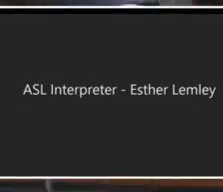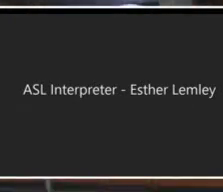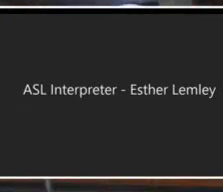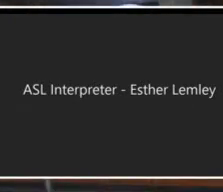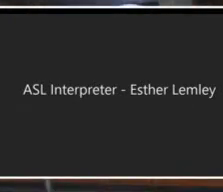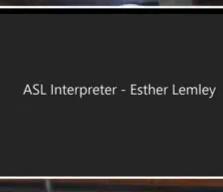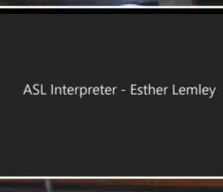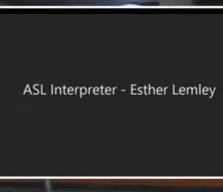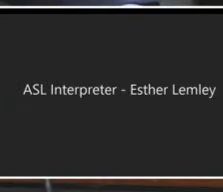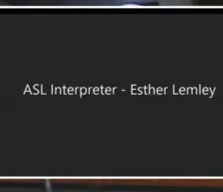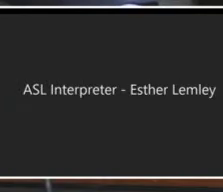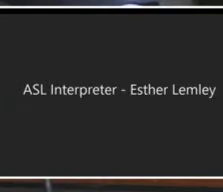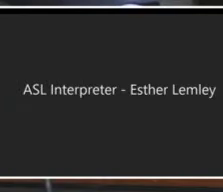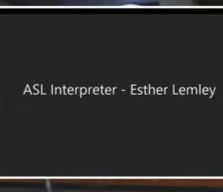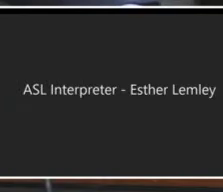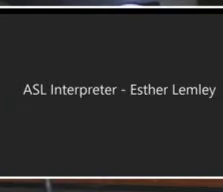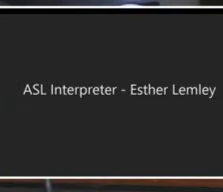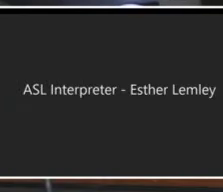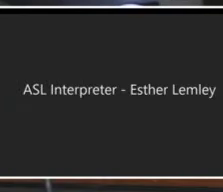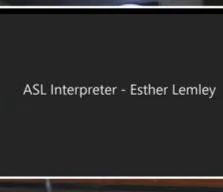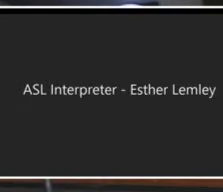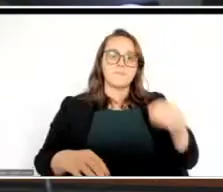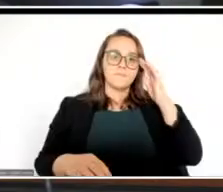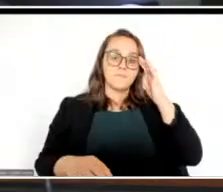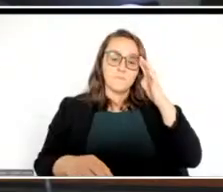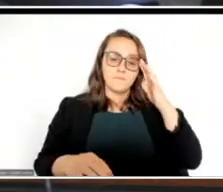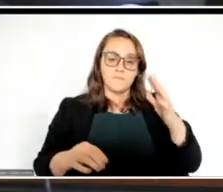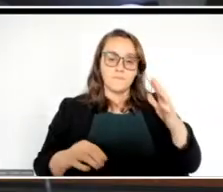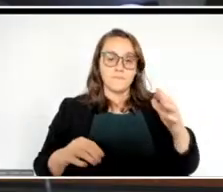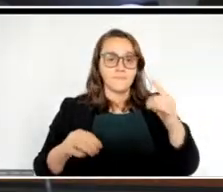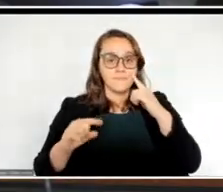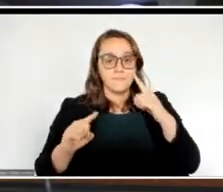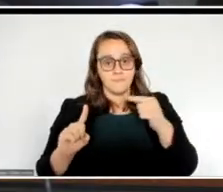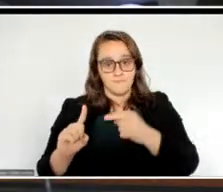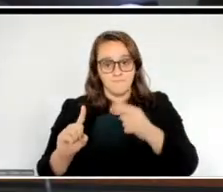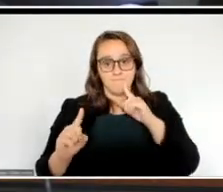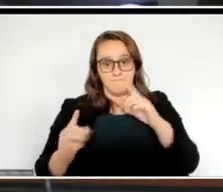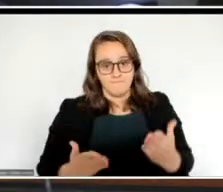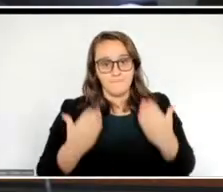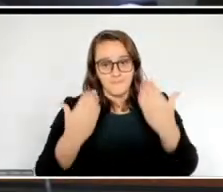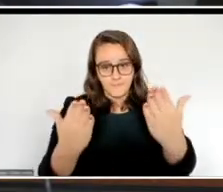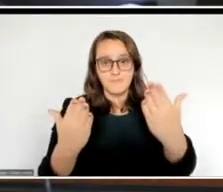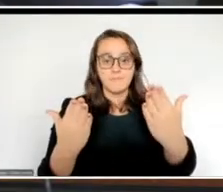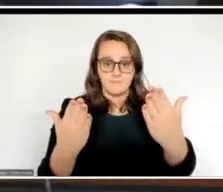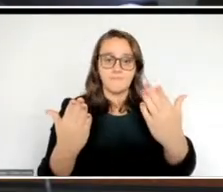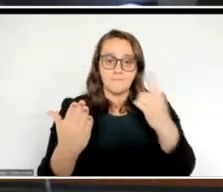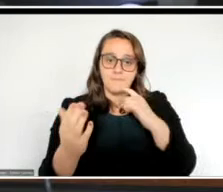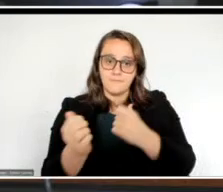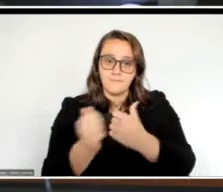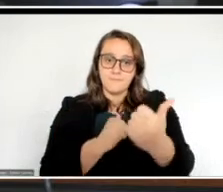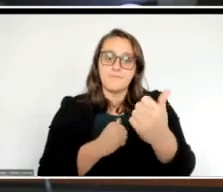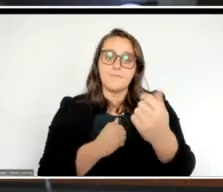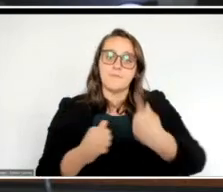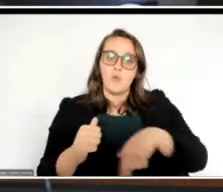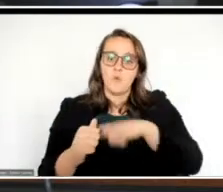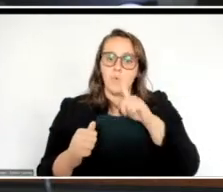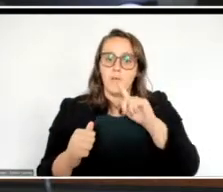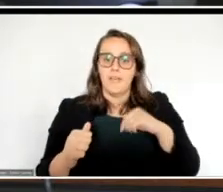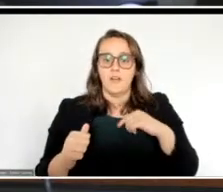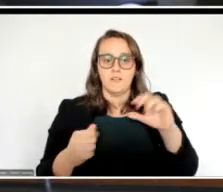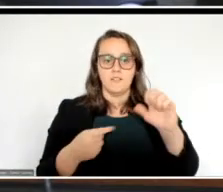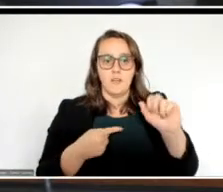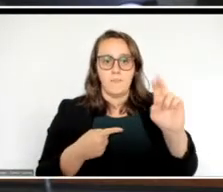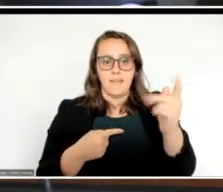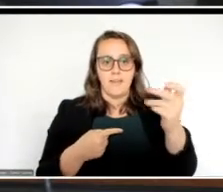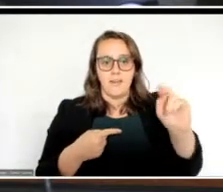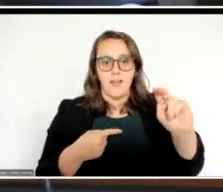Committee Resolution 1, resolved that the chairman be and is hereby directed to subpoena Donald J. Trump for